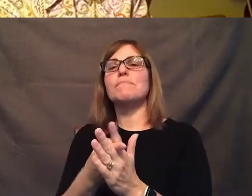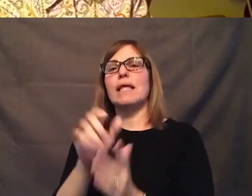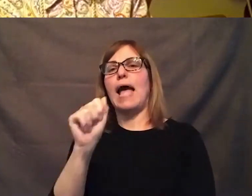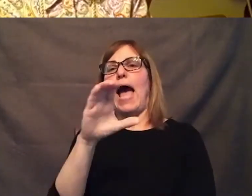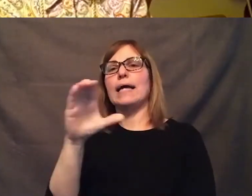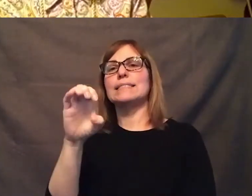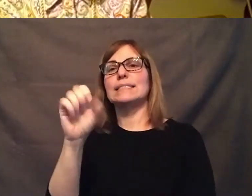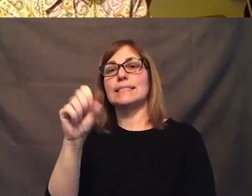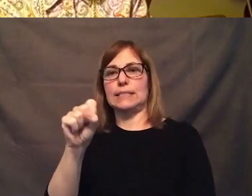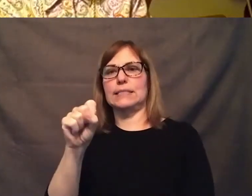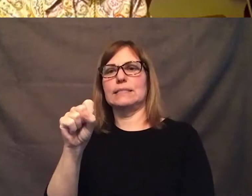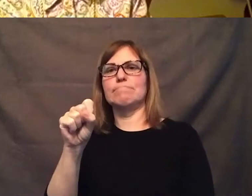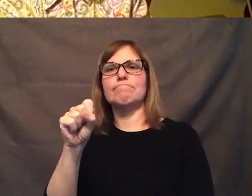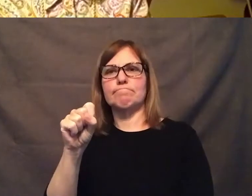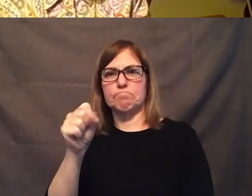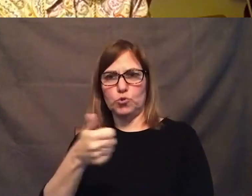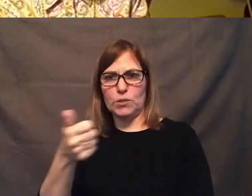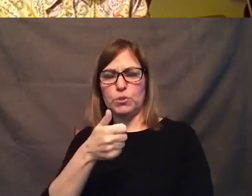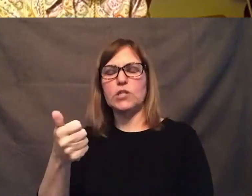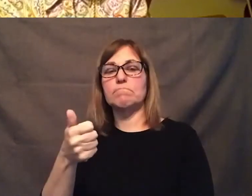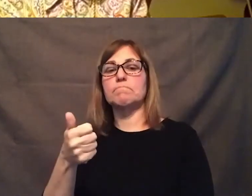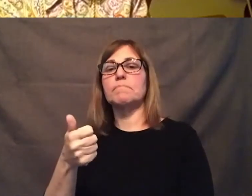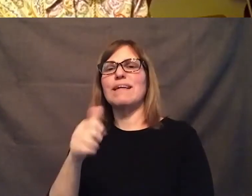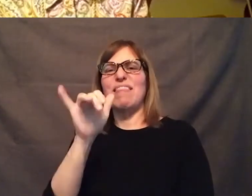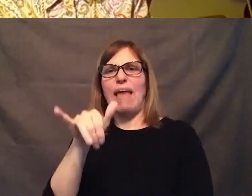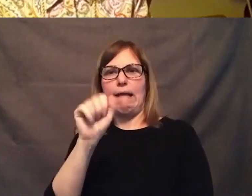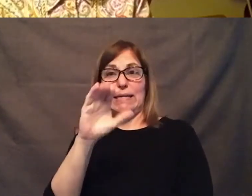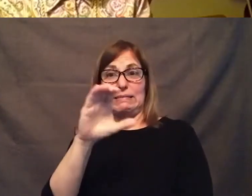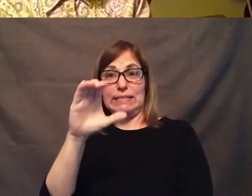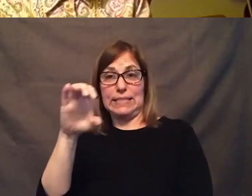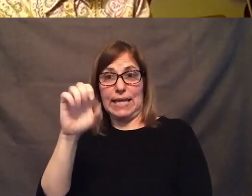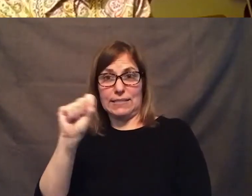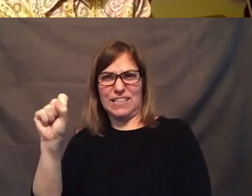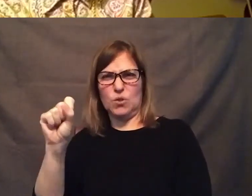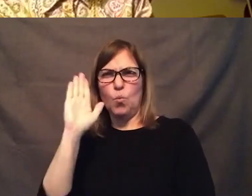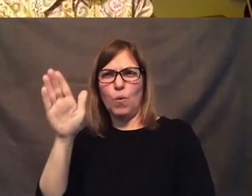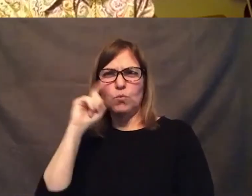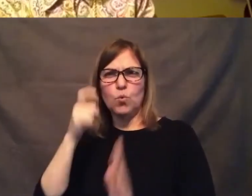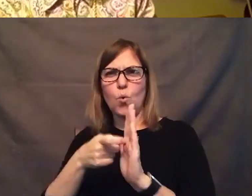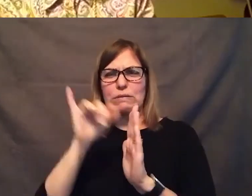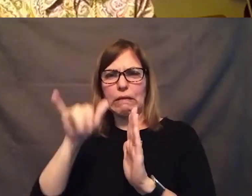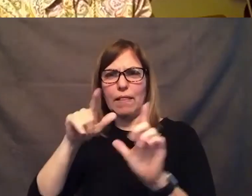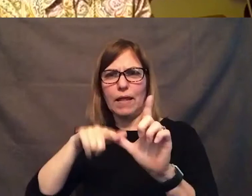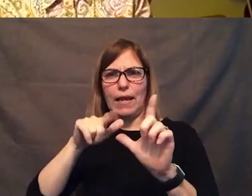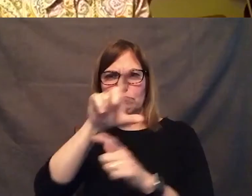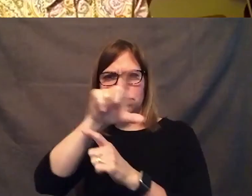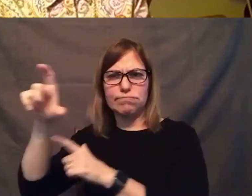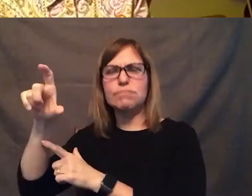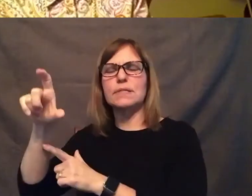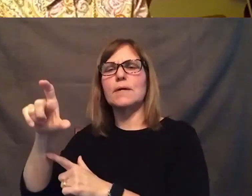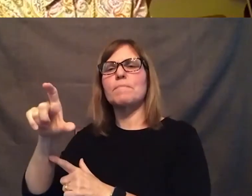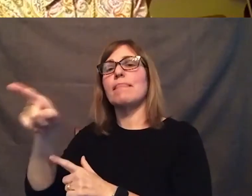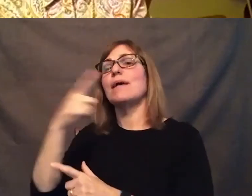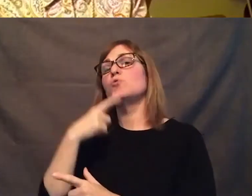I have been told that the Access is an acronym. You'll notice it's all capital letters, and I've been told that the name was developed